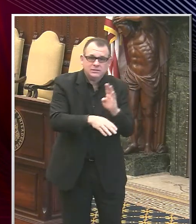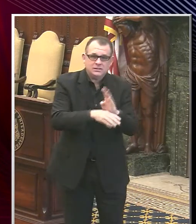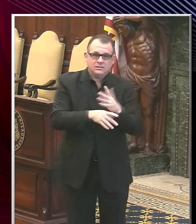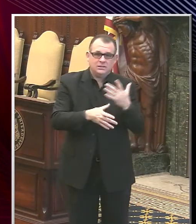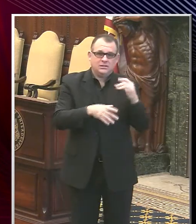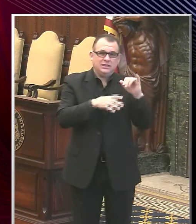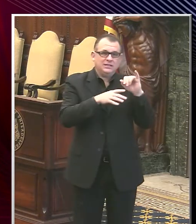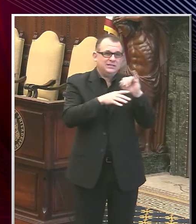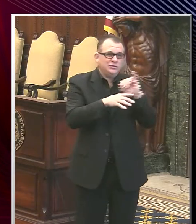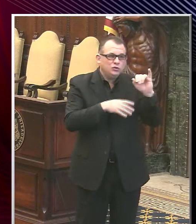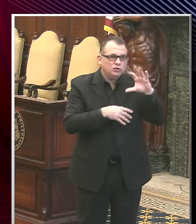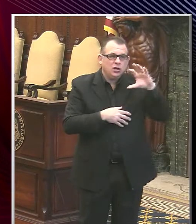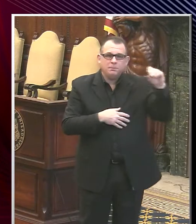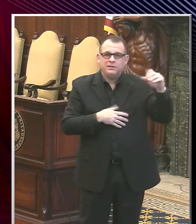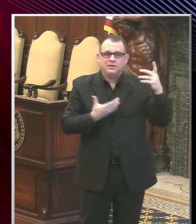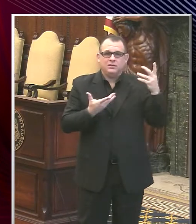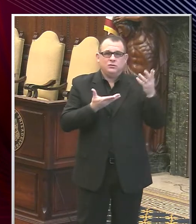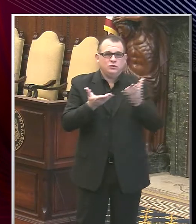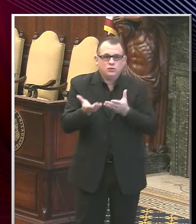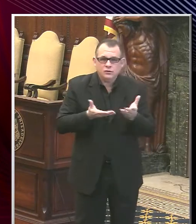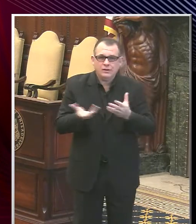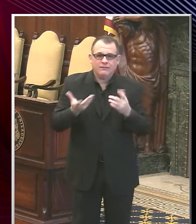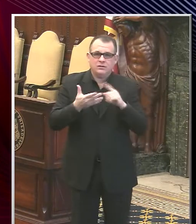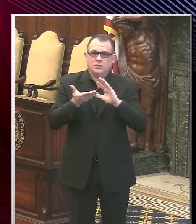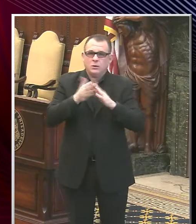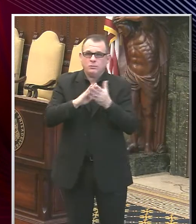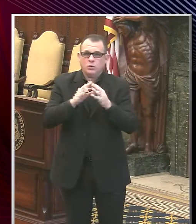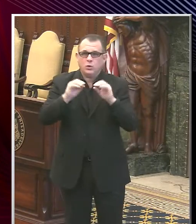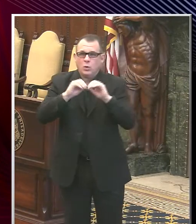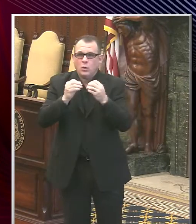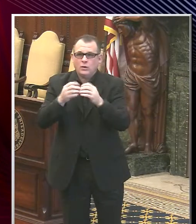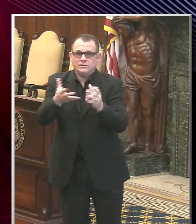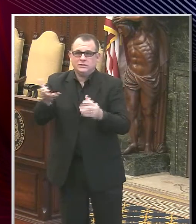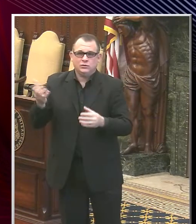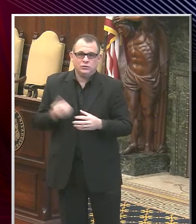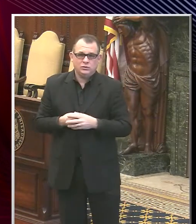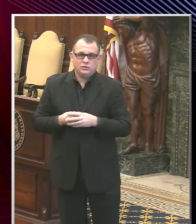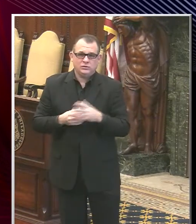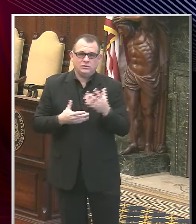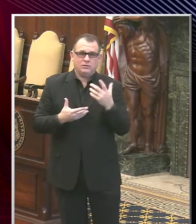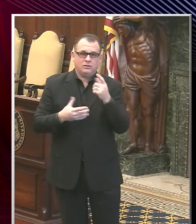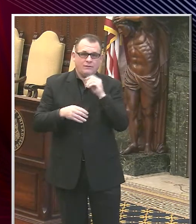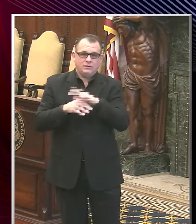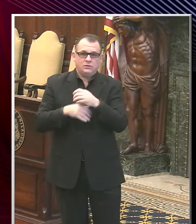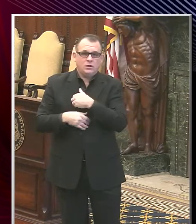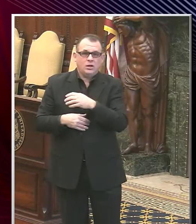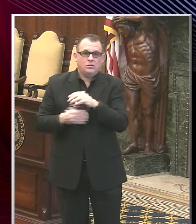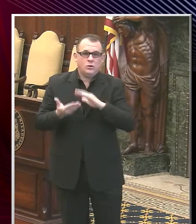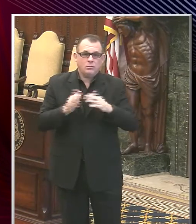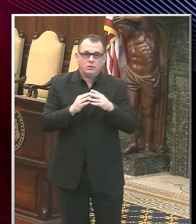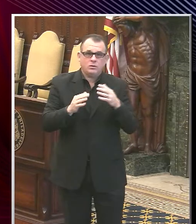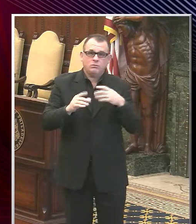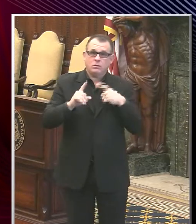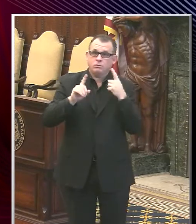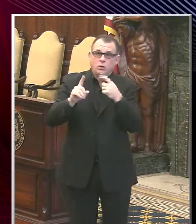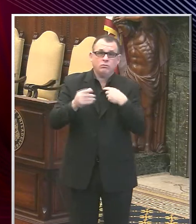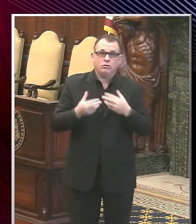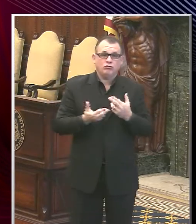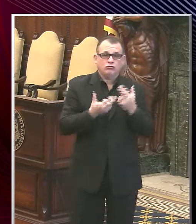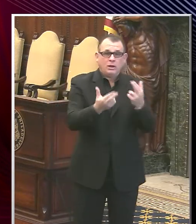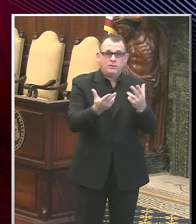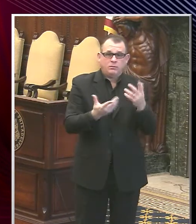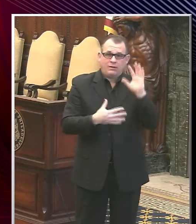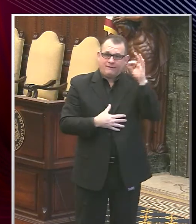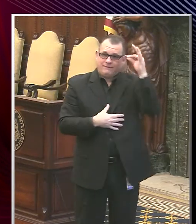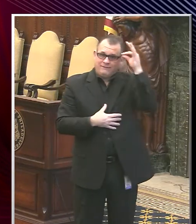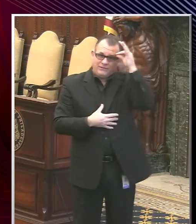businesses, insurers, social service organizations, and community organizations. The advisory committee used as a starting point the recommendations